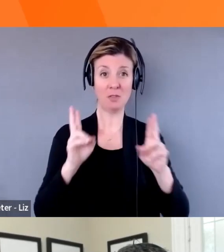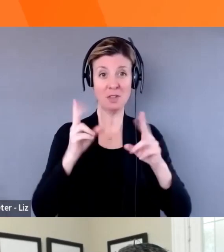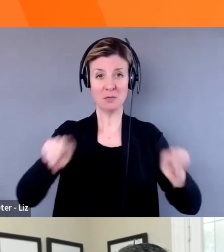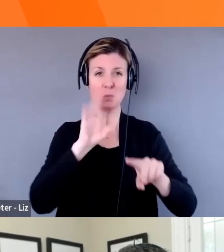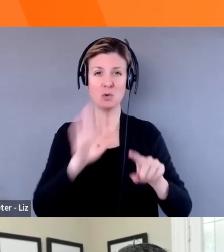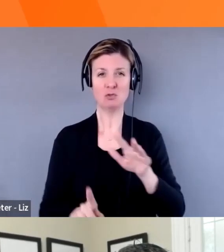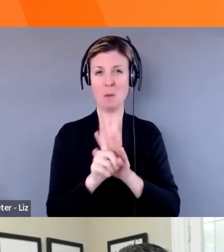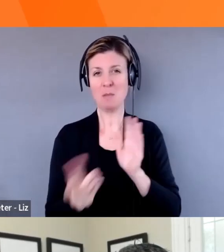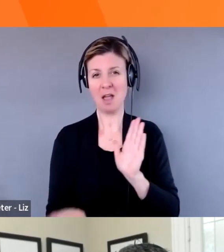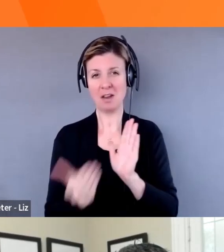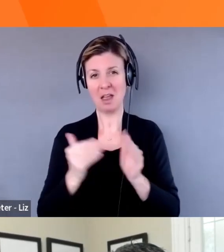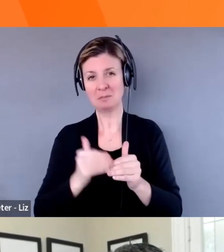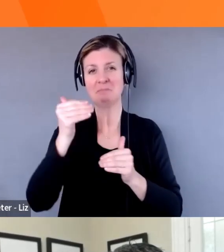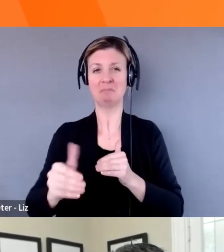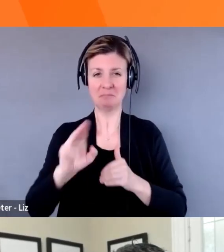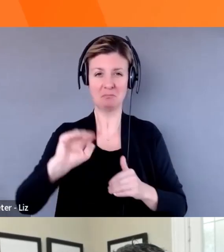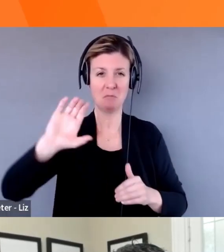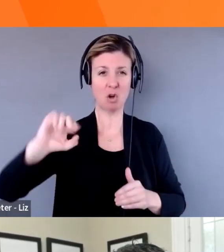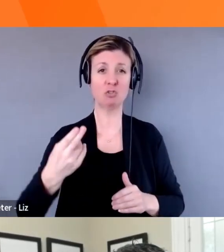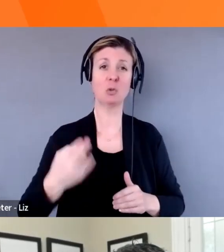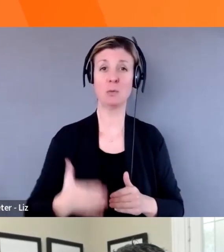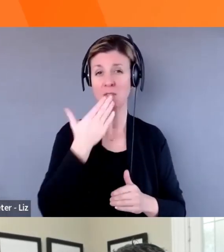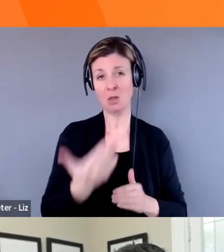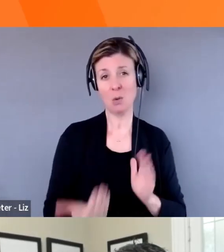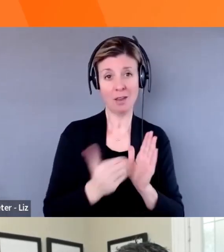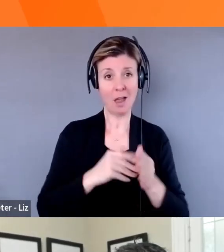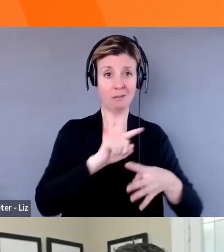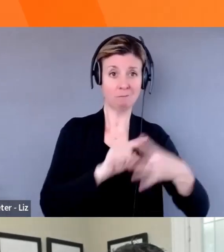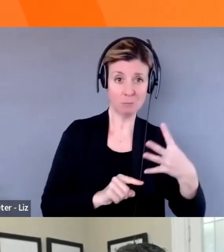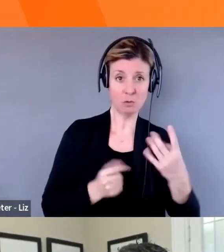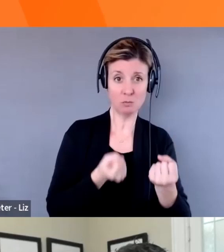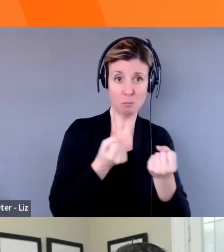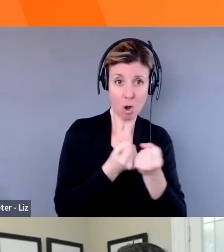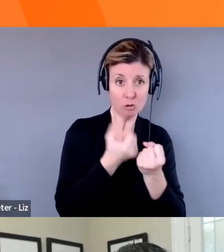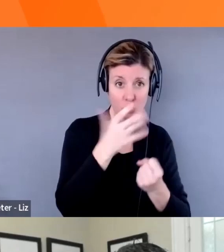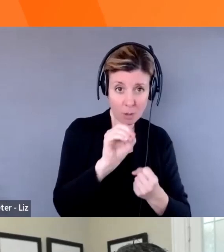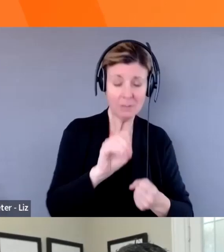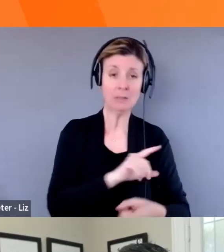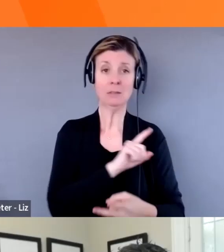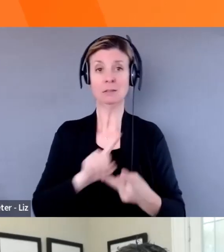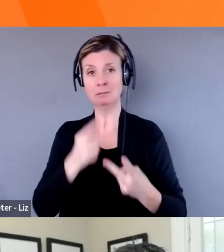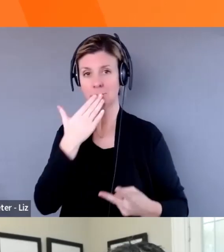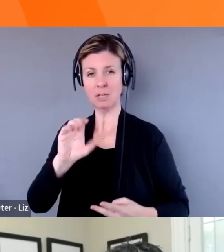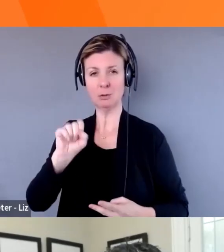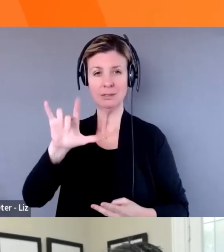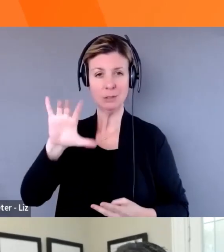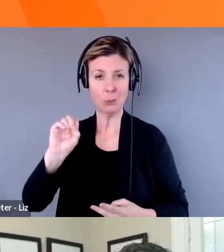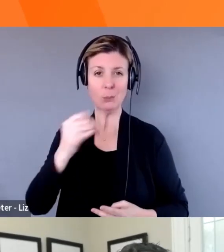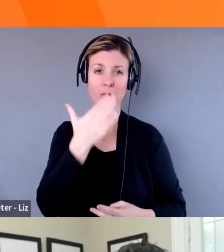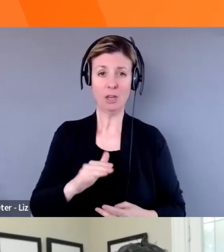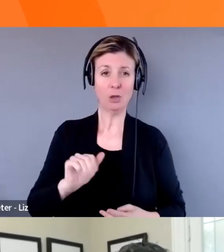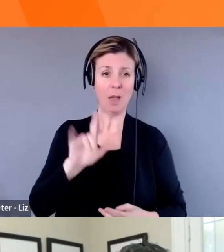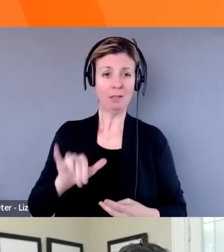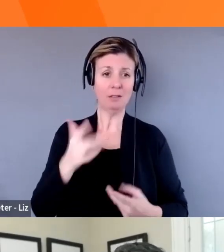to everyone here, to our sponsors, to SLIAO, and to Adelaide for helping out everybody.